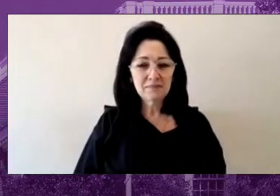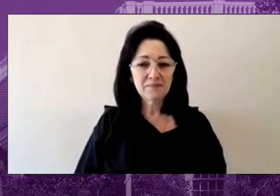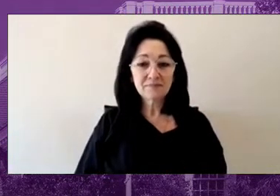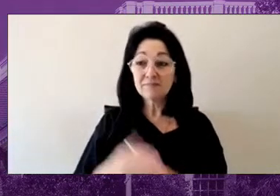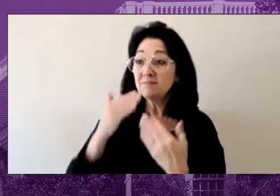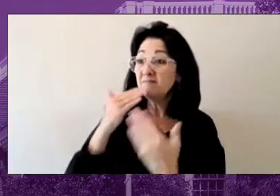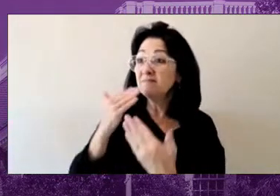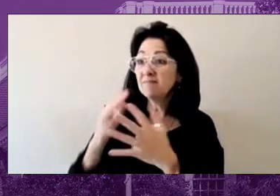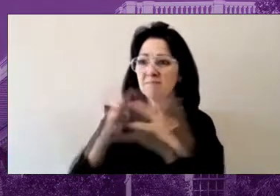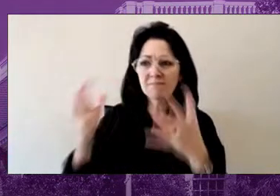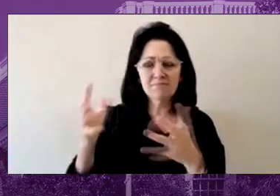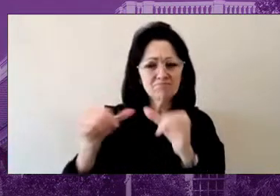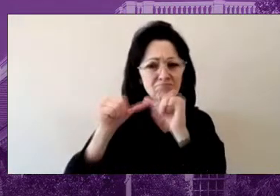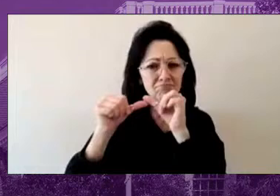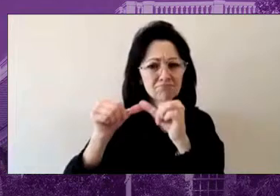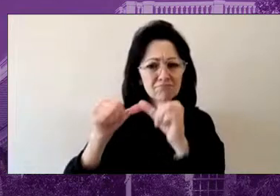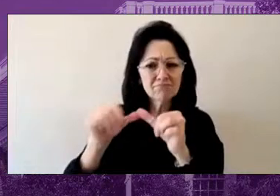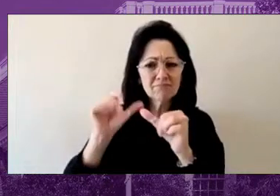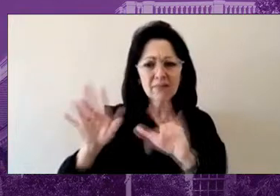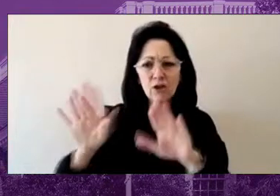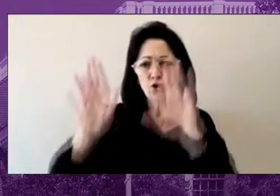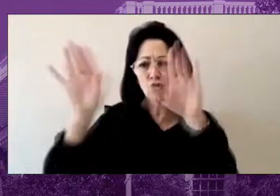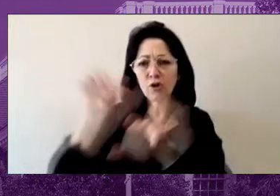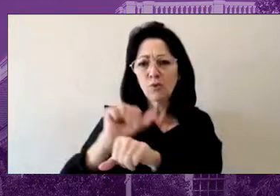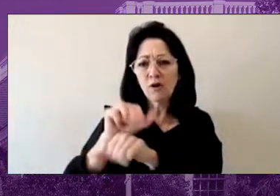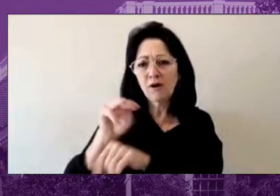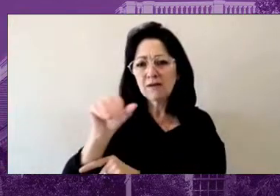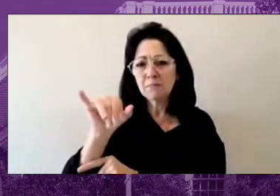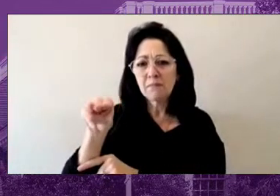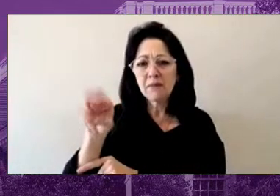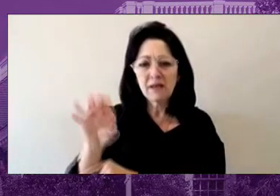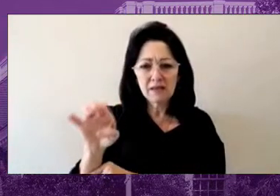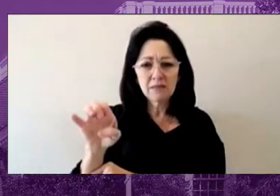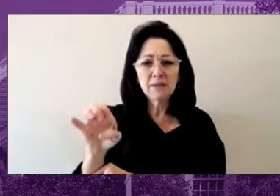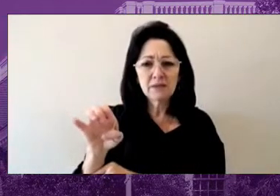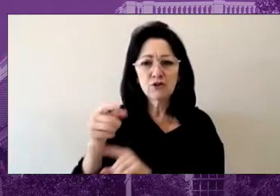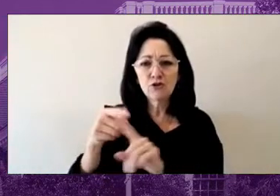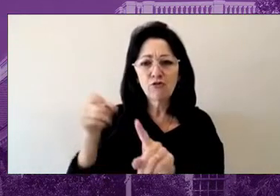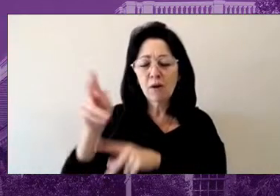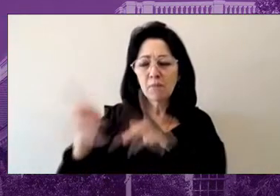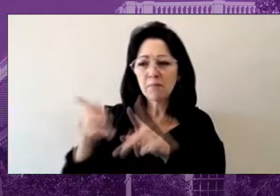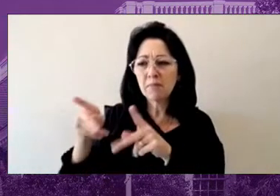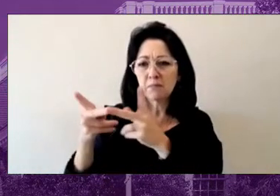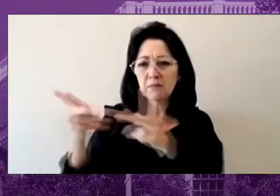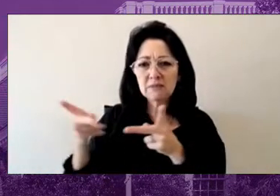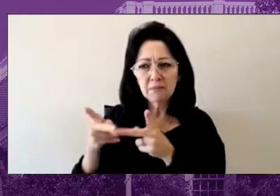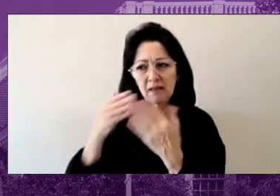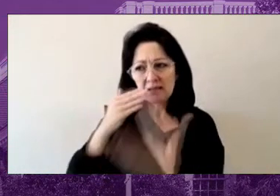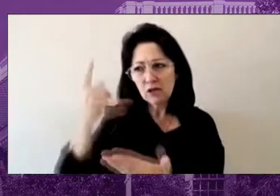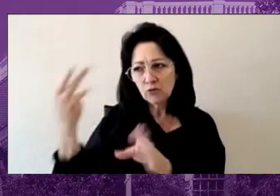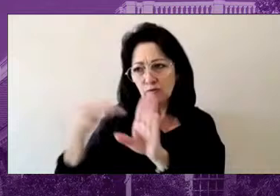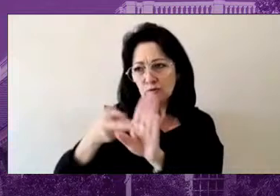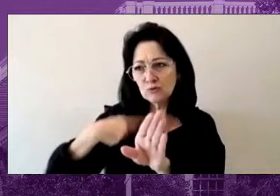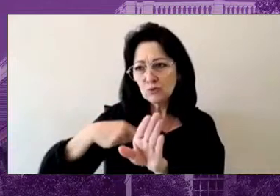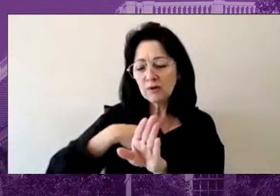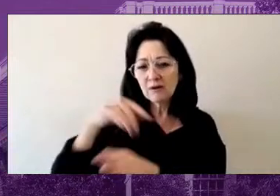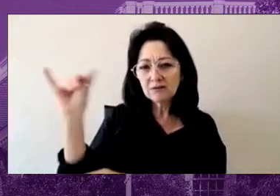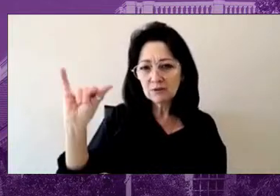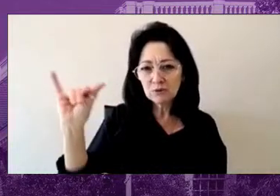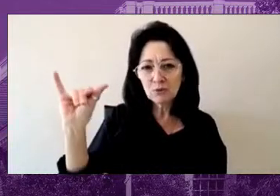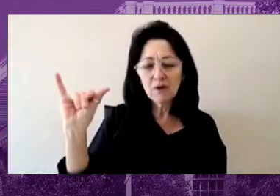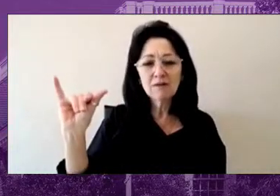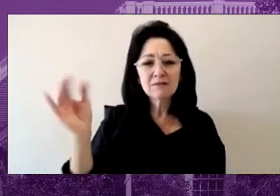the great work. Mamie from People's Place 2, thank you for joining us as well. Or